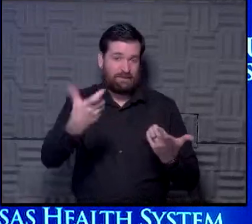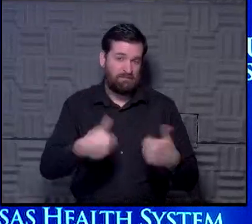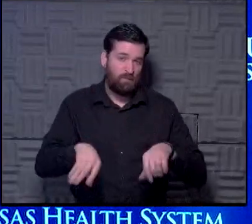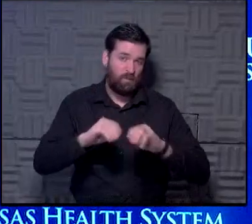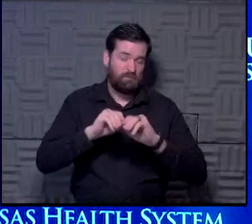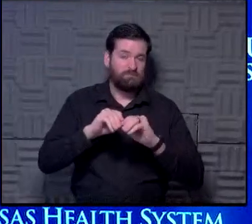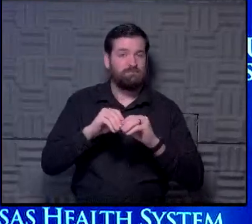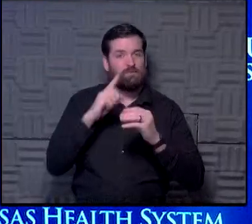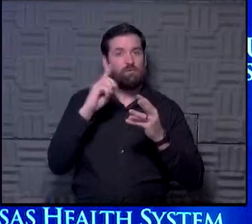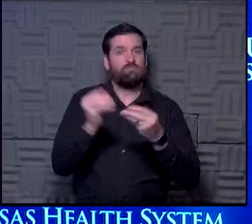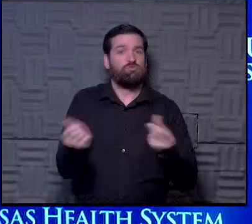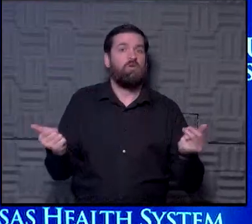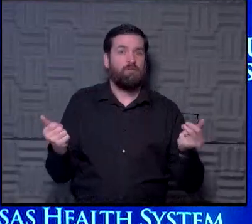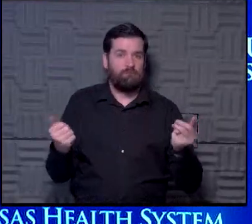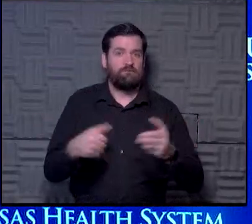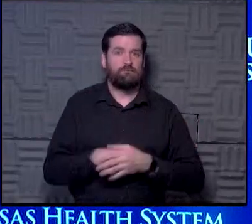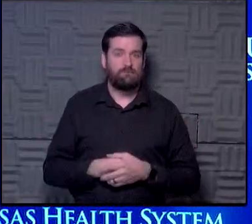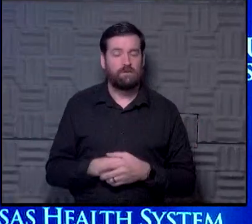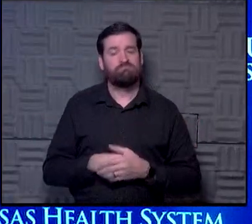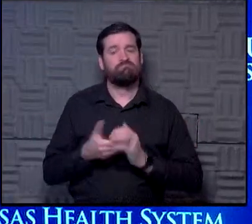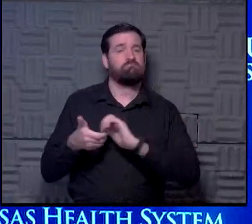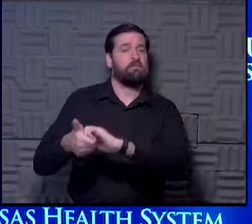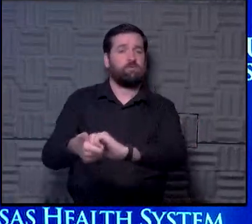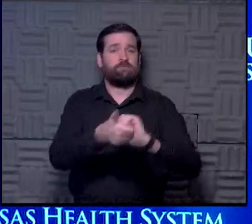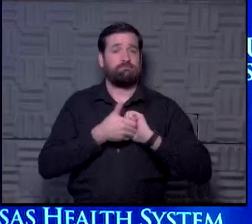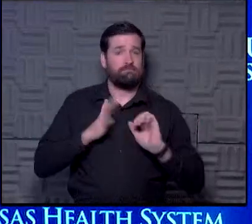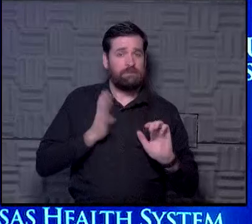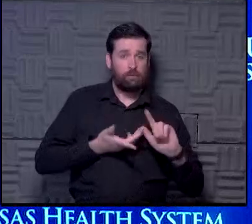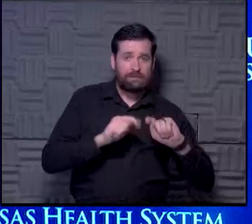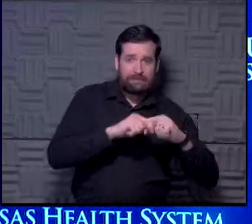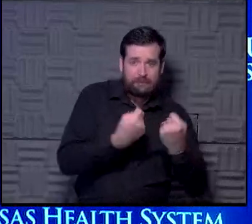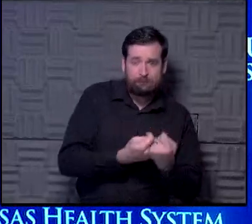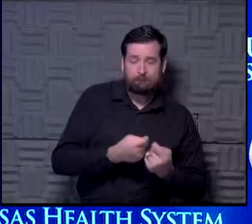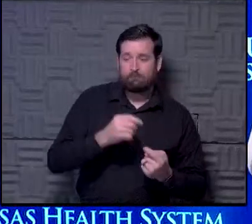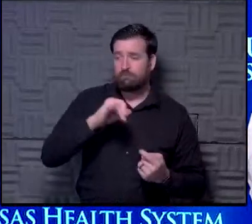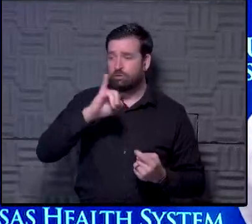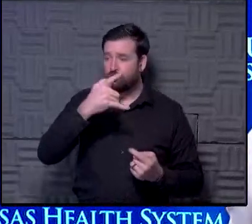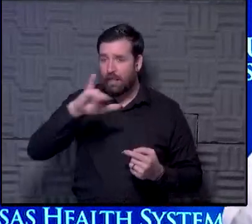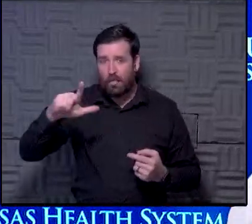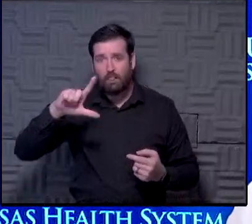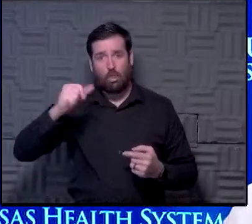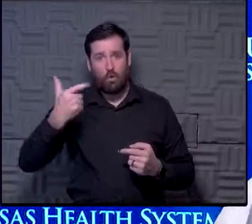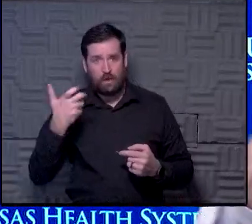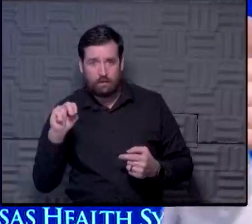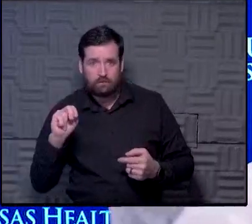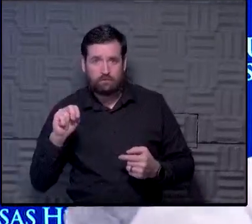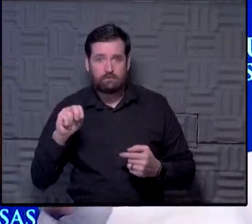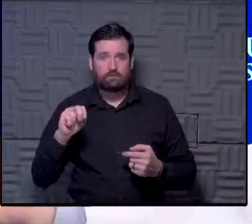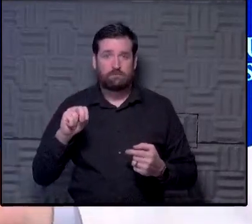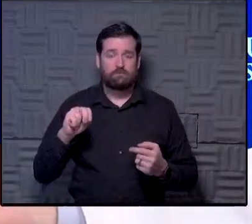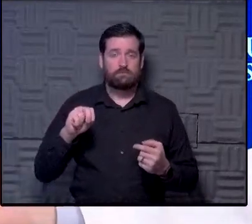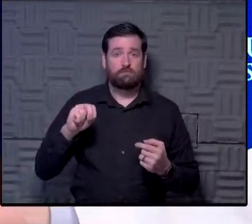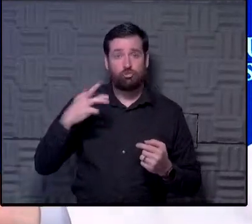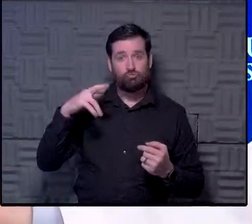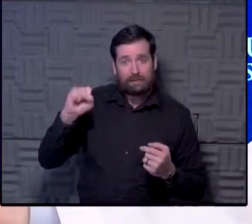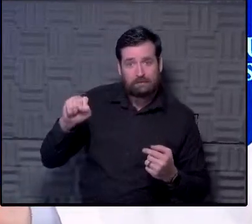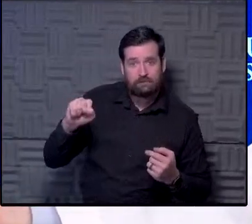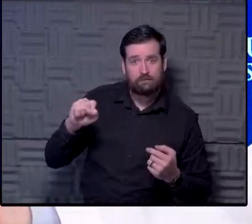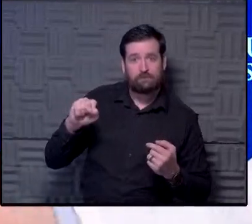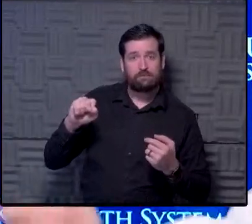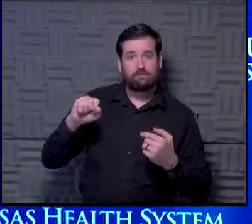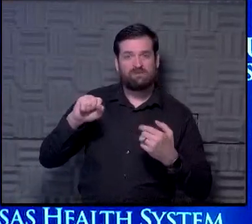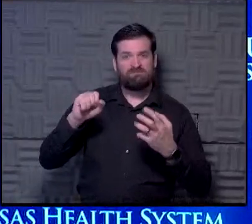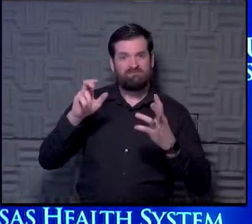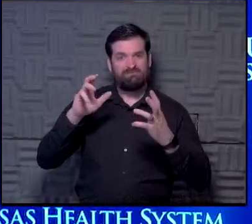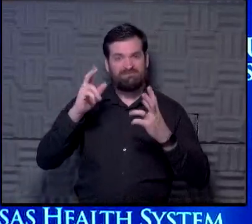crisis together. This is a partnership. Our team, Jill, Logan, Anthony, Chris, all the folks you